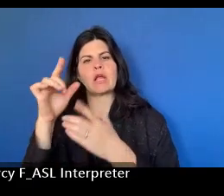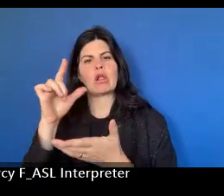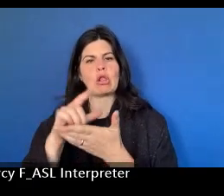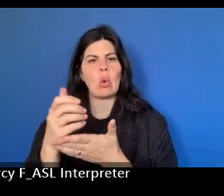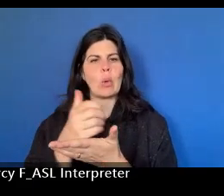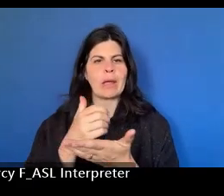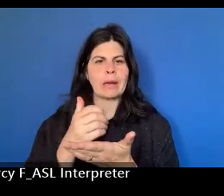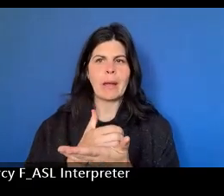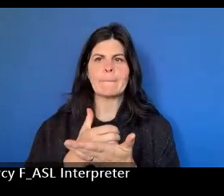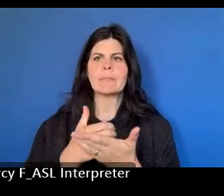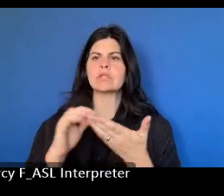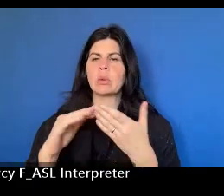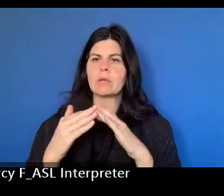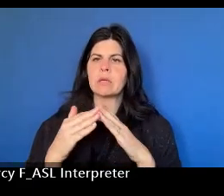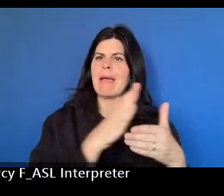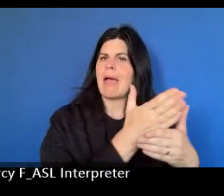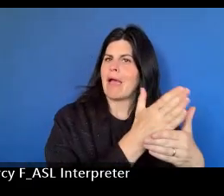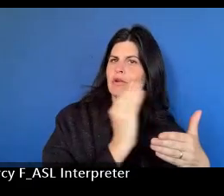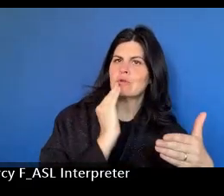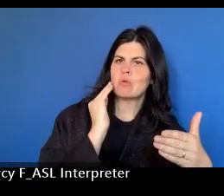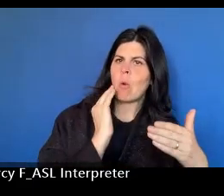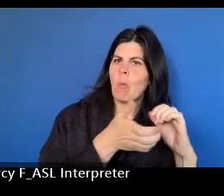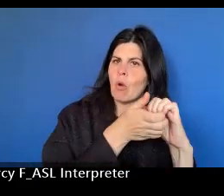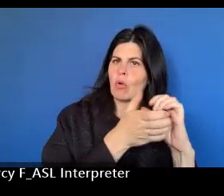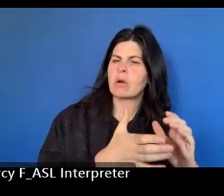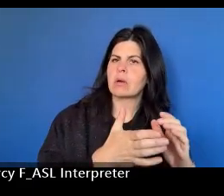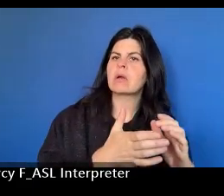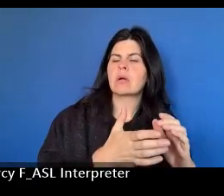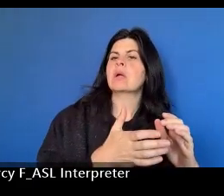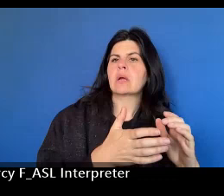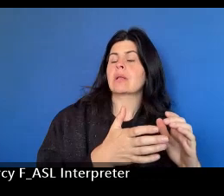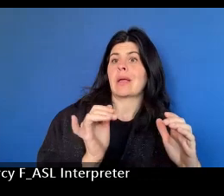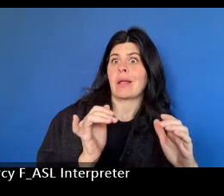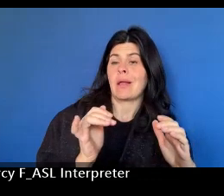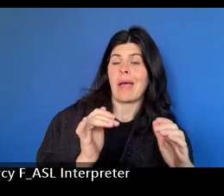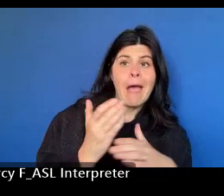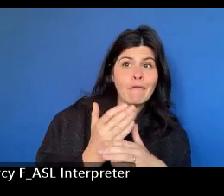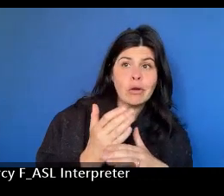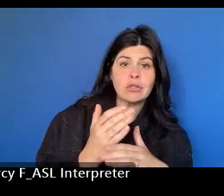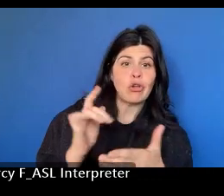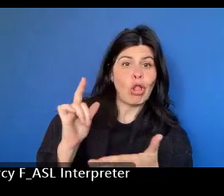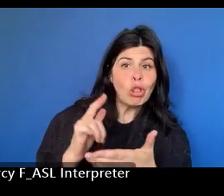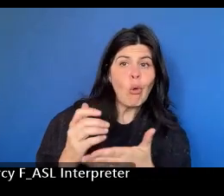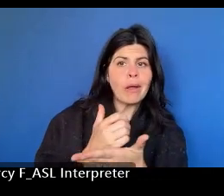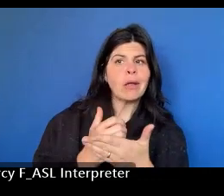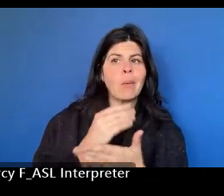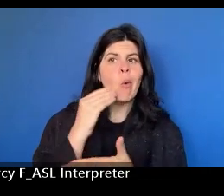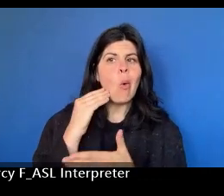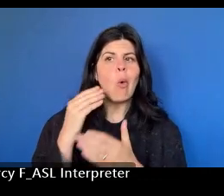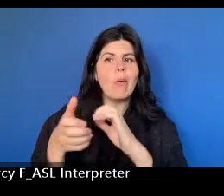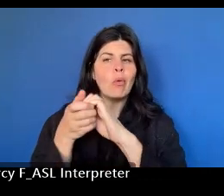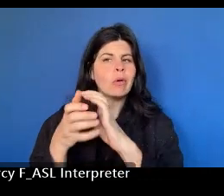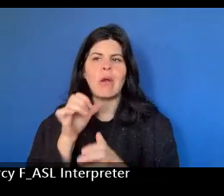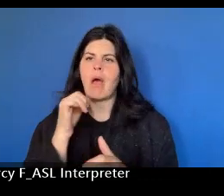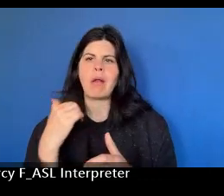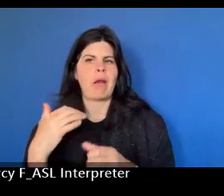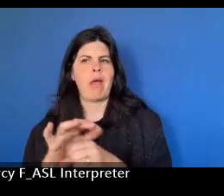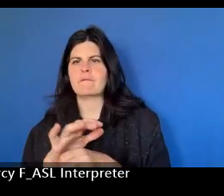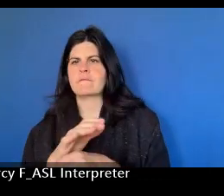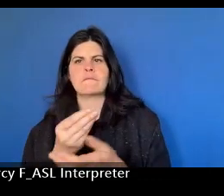The average homeowner, much less the average low-income homeowner, does not have the available funding or to be able